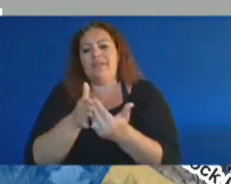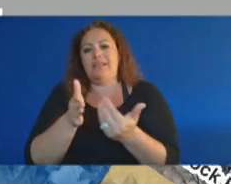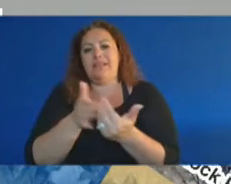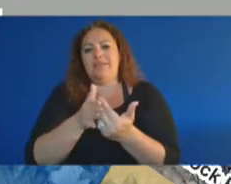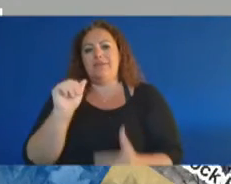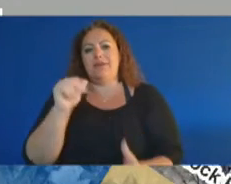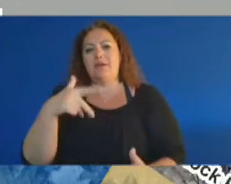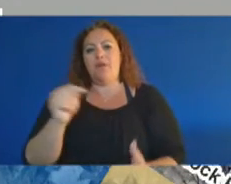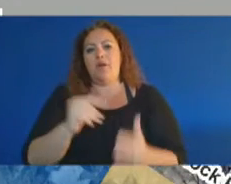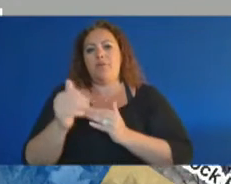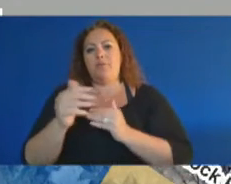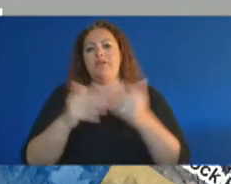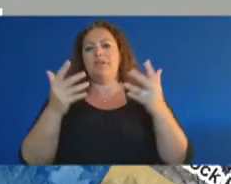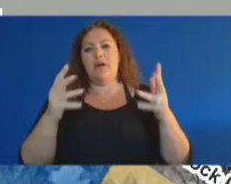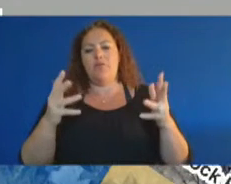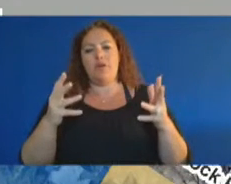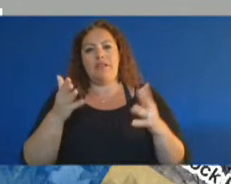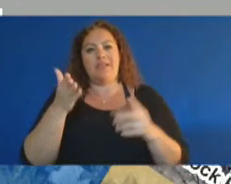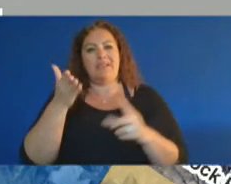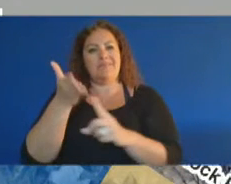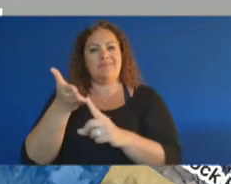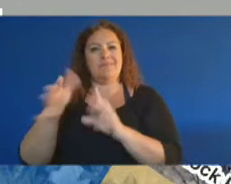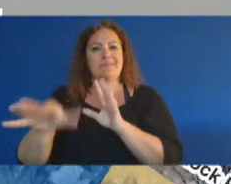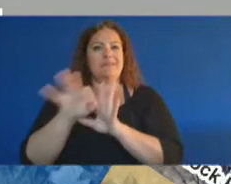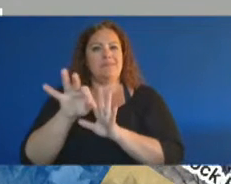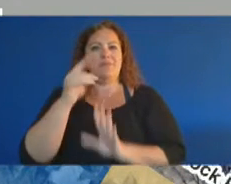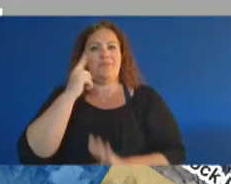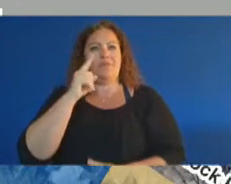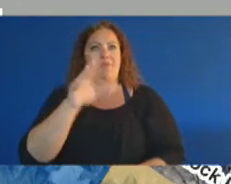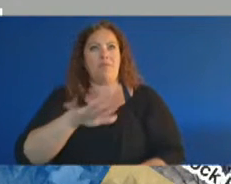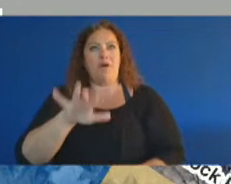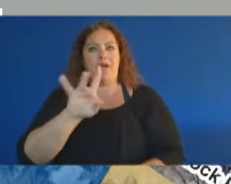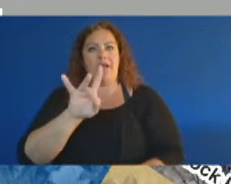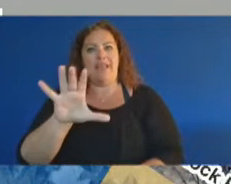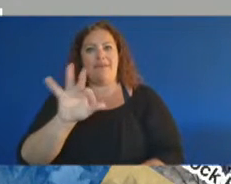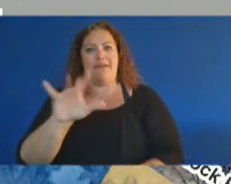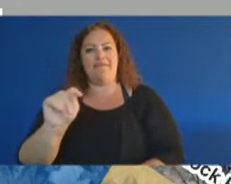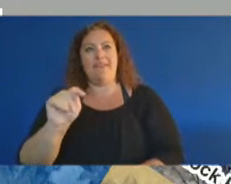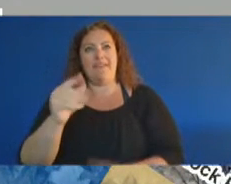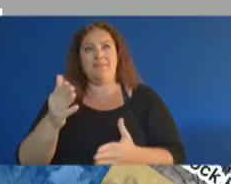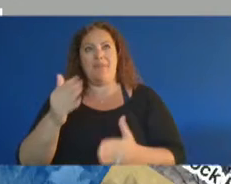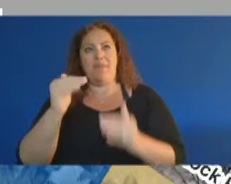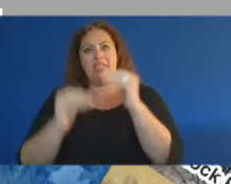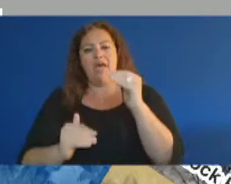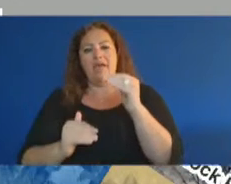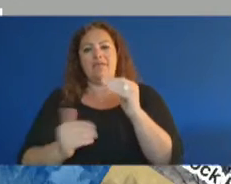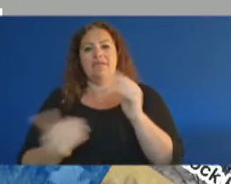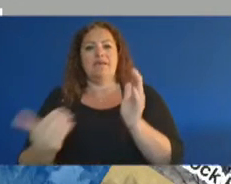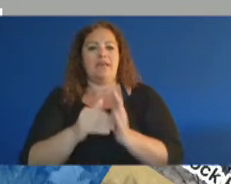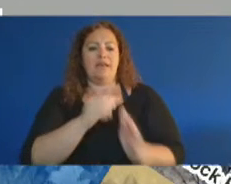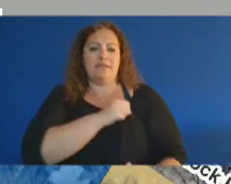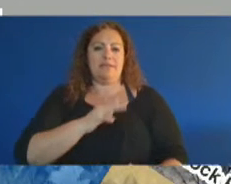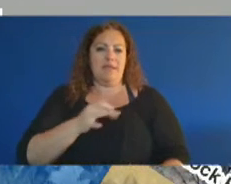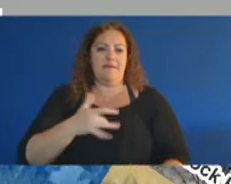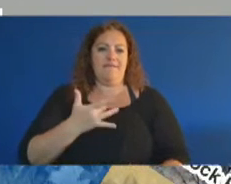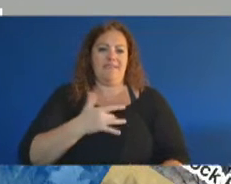building which is already entitled for about I think 85 ft maybe even less uh so again staff feels like that 150 is a little much in this